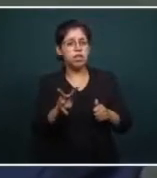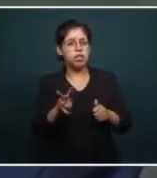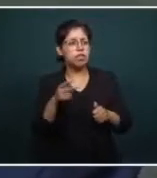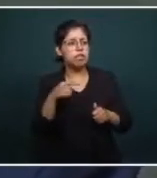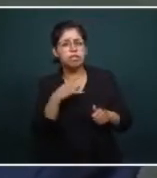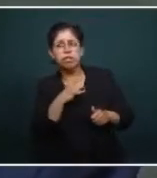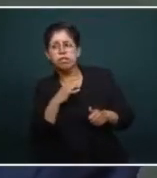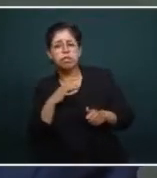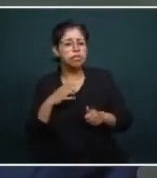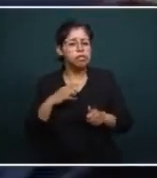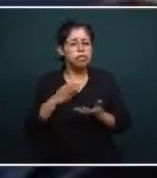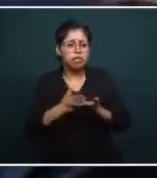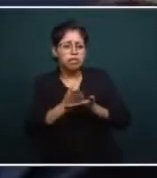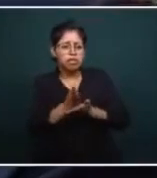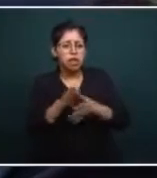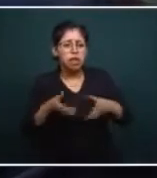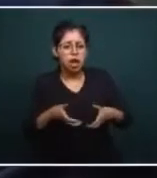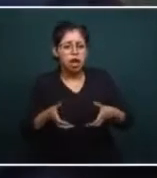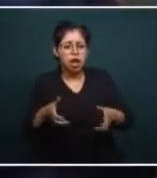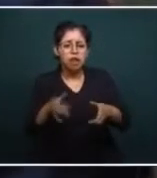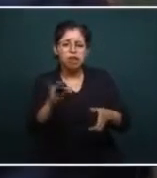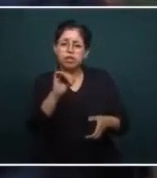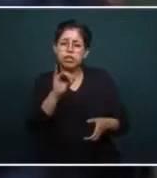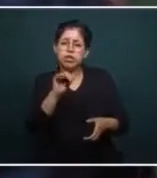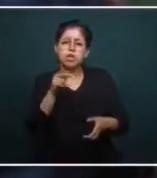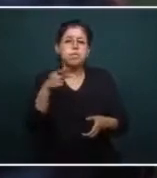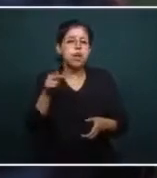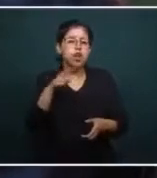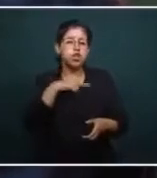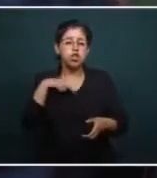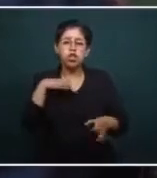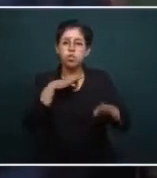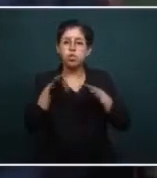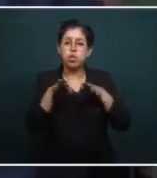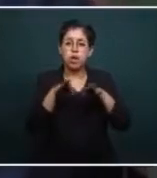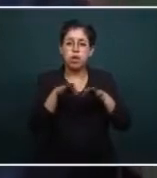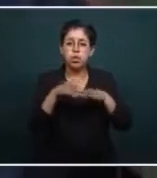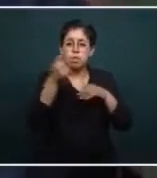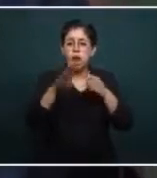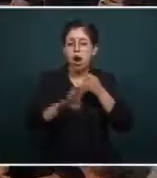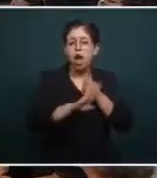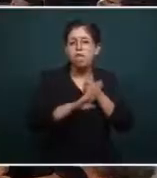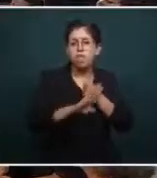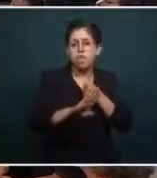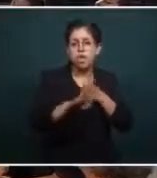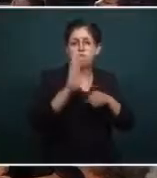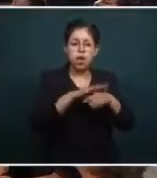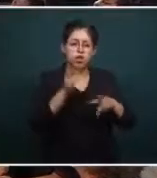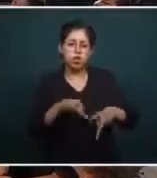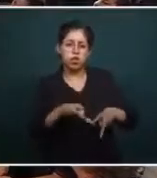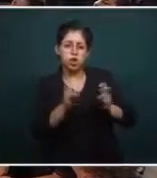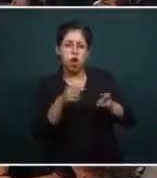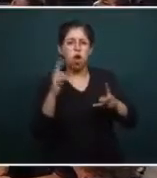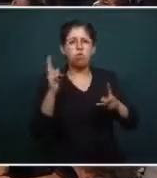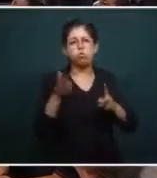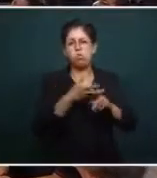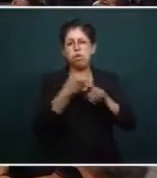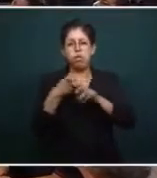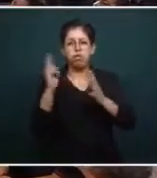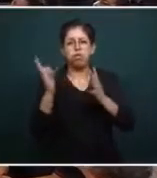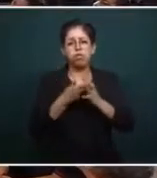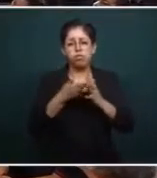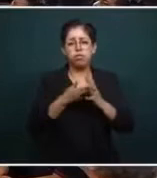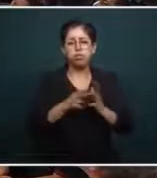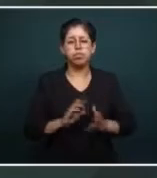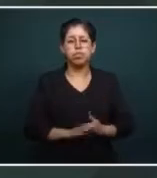of insecurity and violence. Todos los días, Every single desde day, muy temprano. from a very Las early otras time. cosas, And